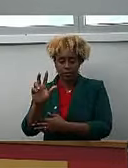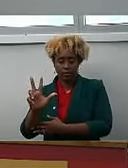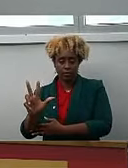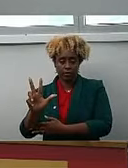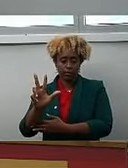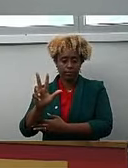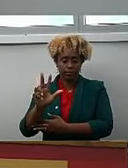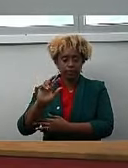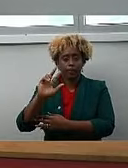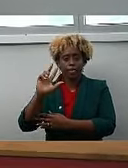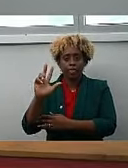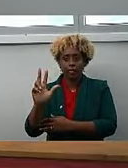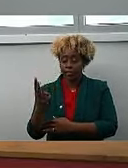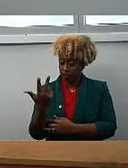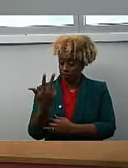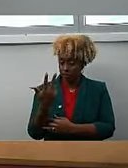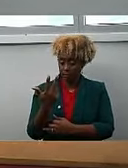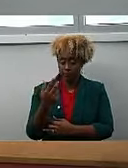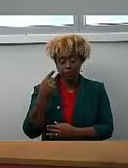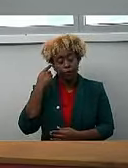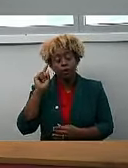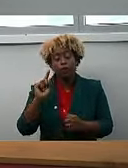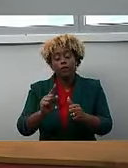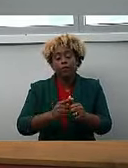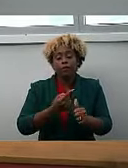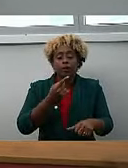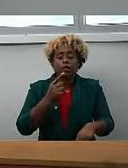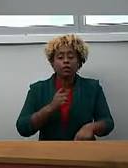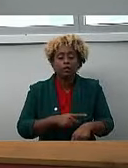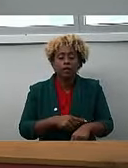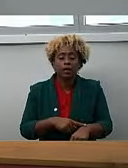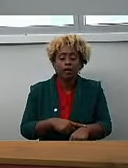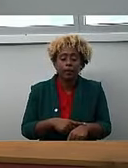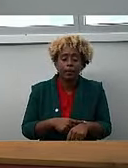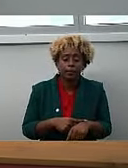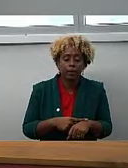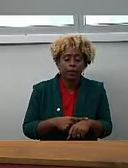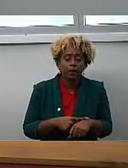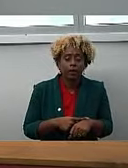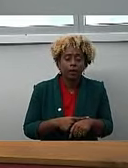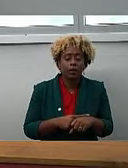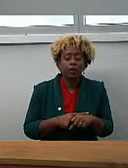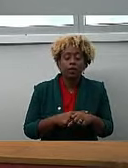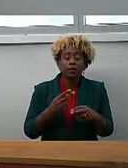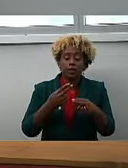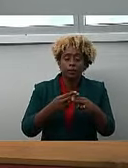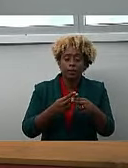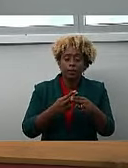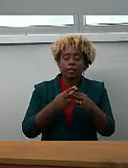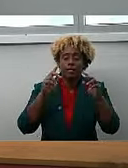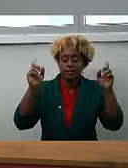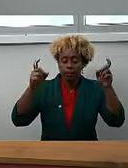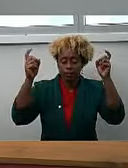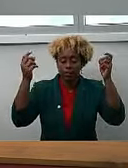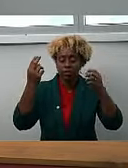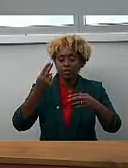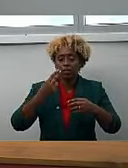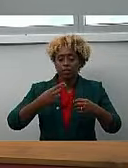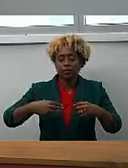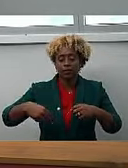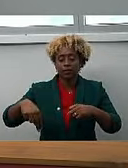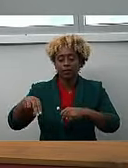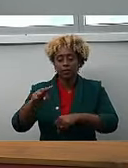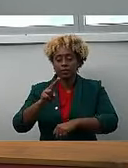1983. Third, for the first time, the naming and celebration of our national heroes.